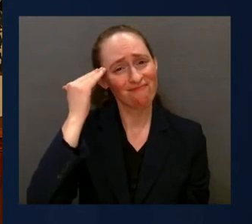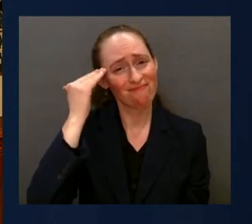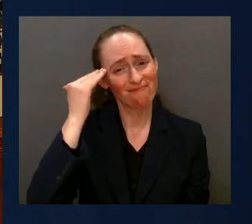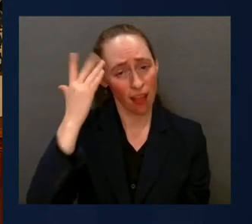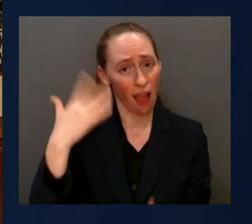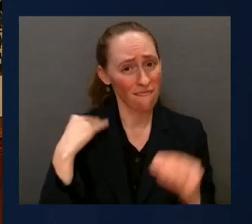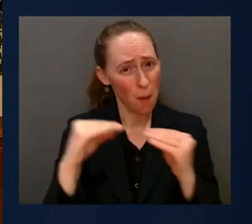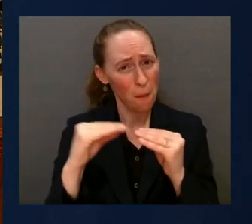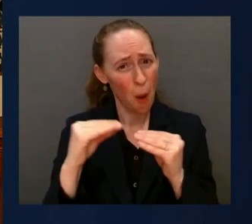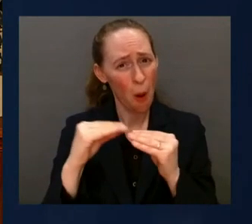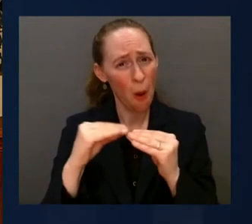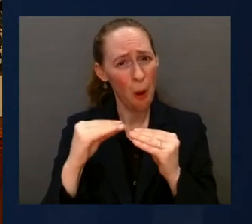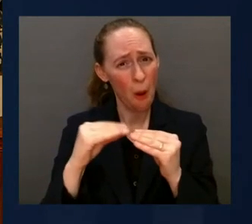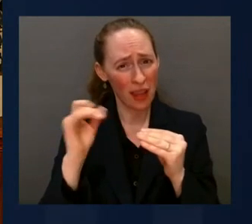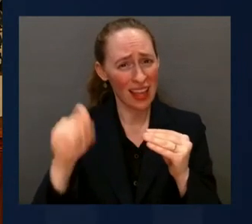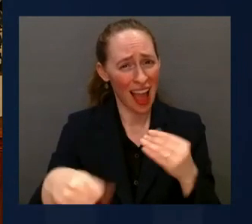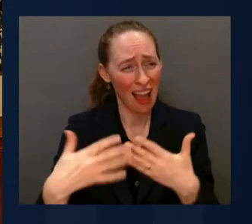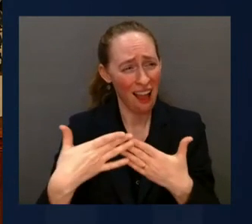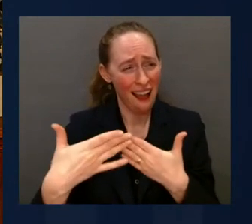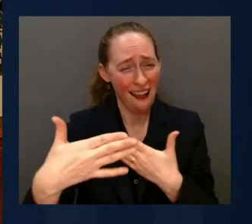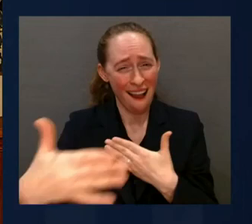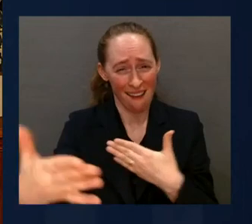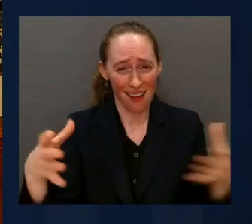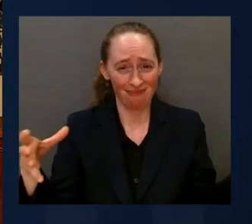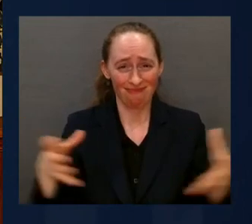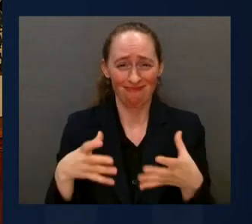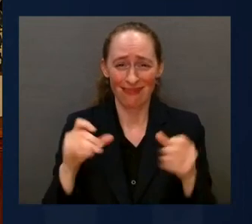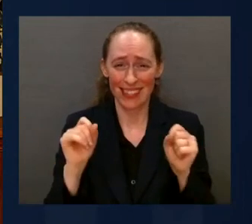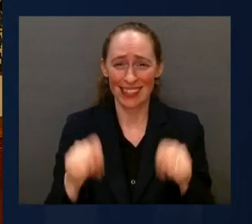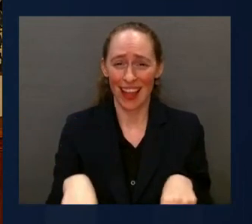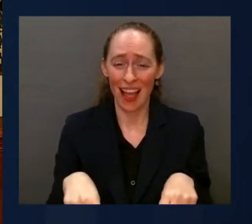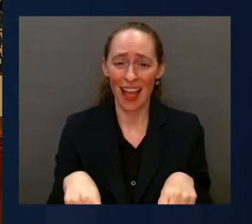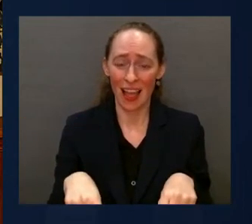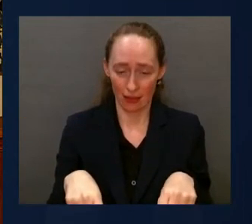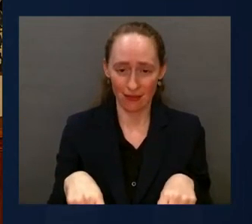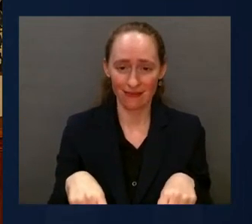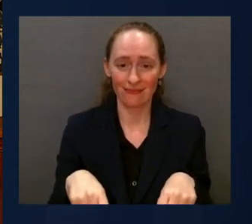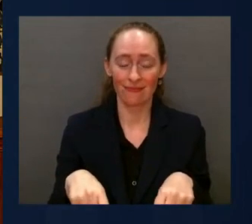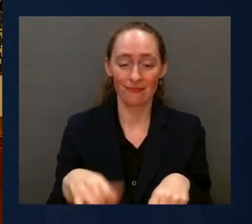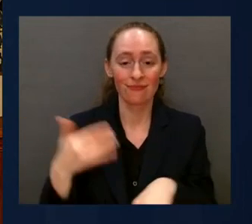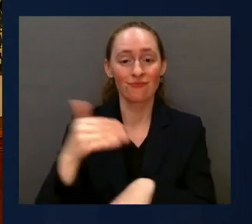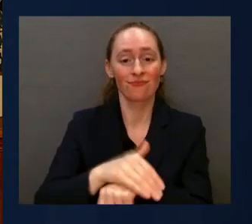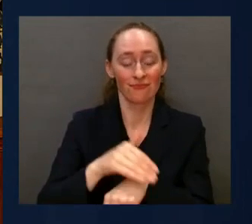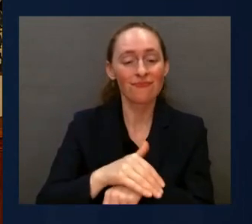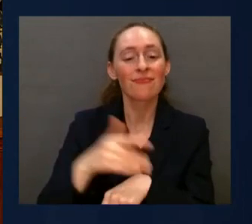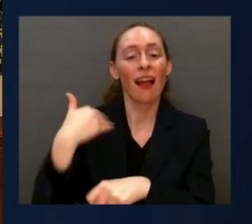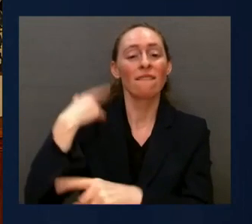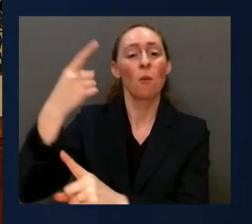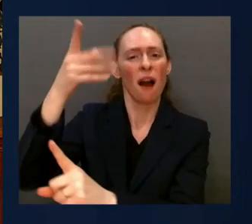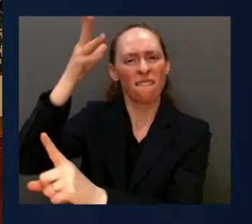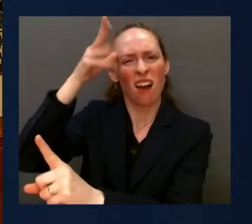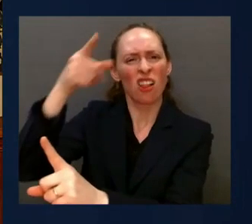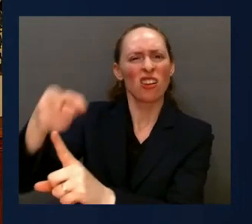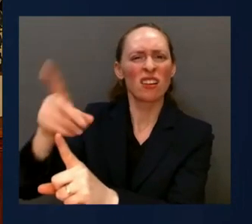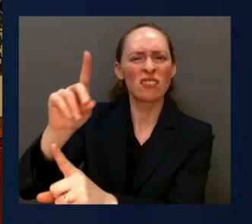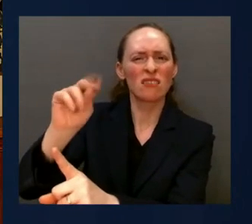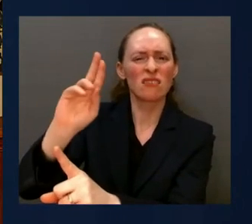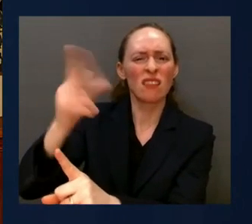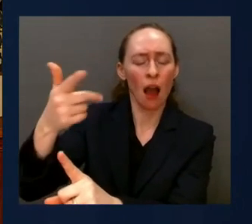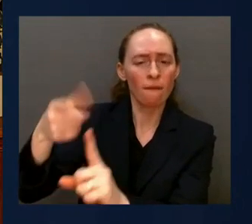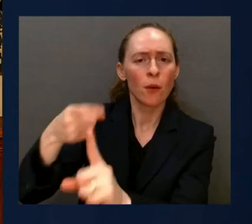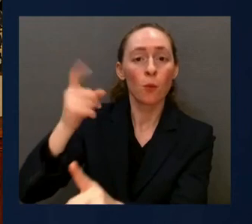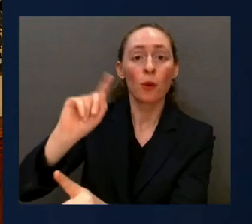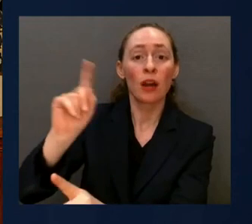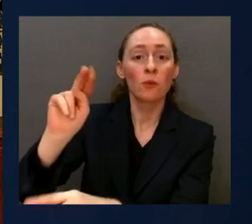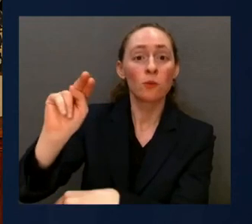tonight is a father named Doug from Newton, New Hampshire. He wrote Jill, my wife, a letter, and